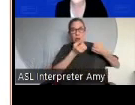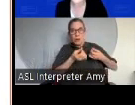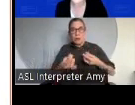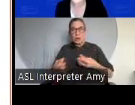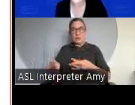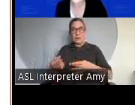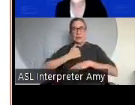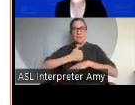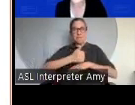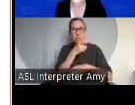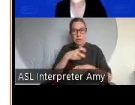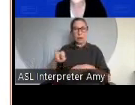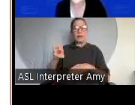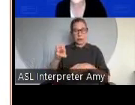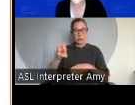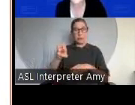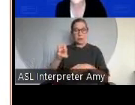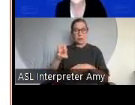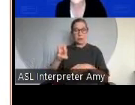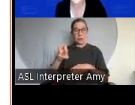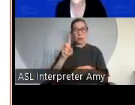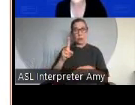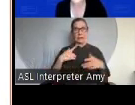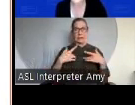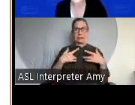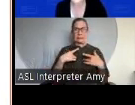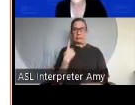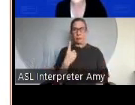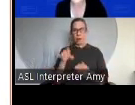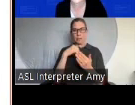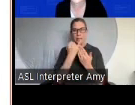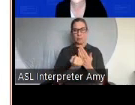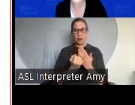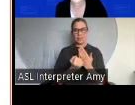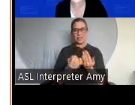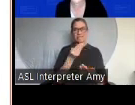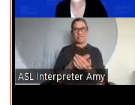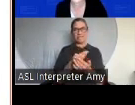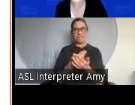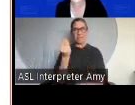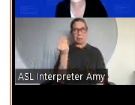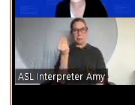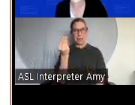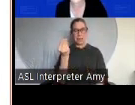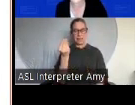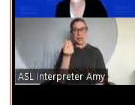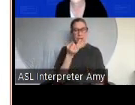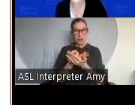another. One thing that does concern me about the project is the financing, and that